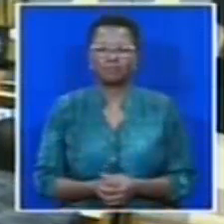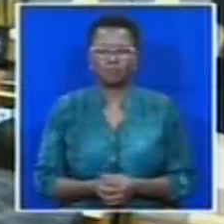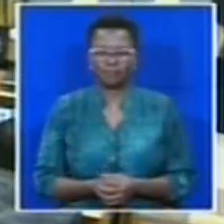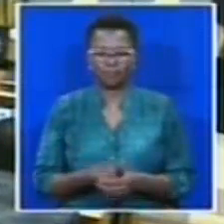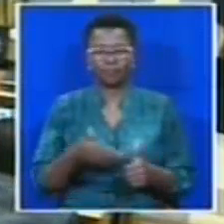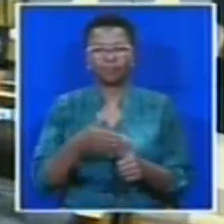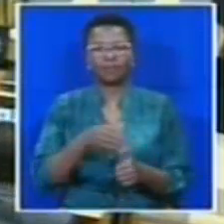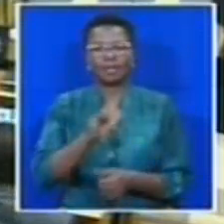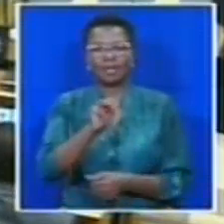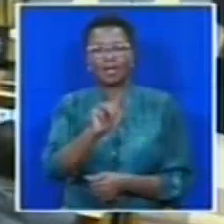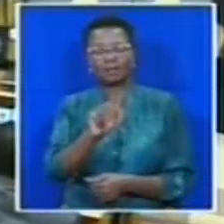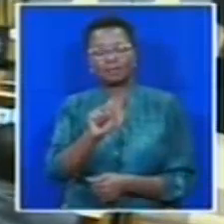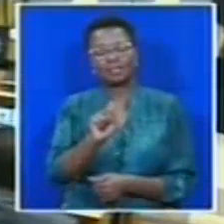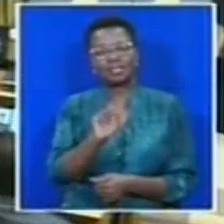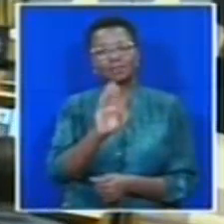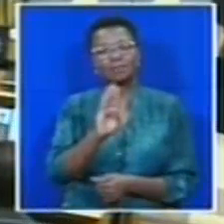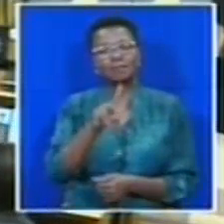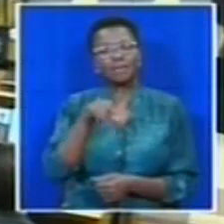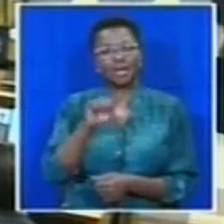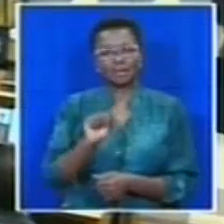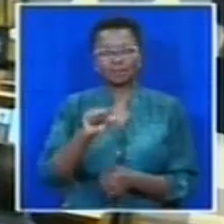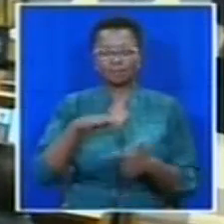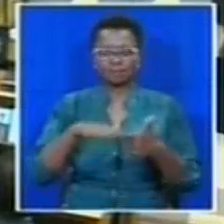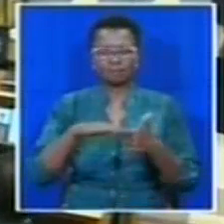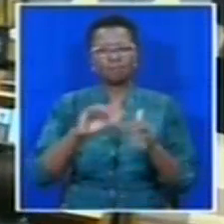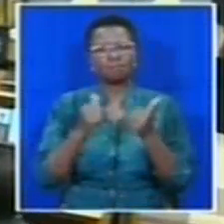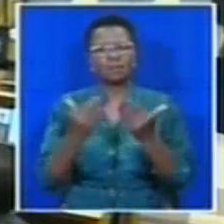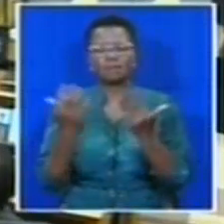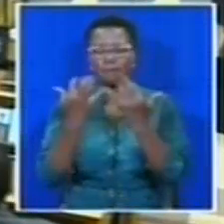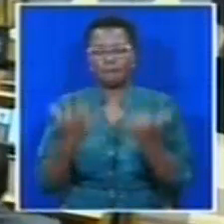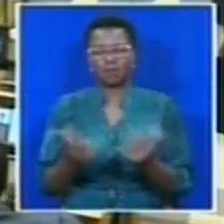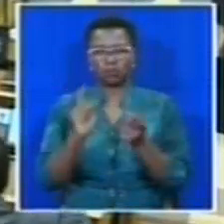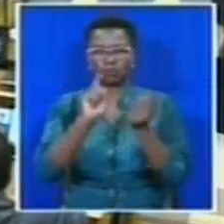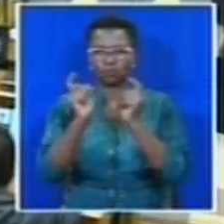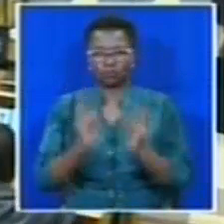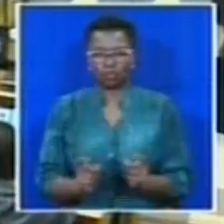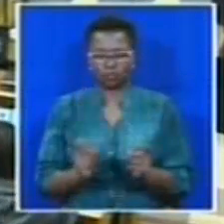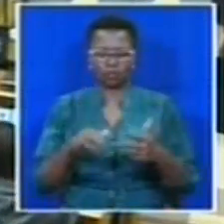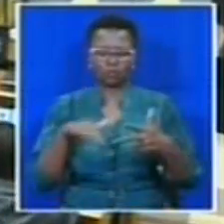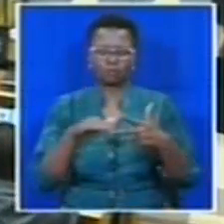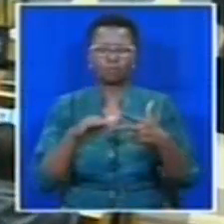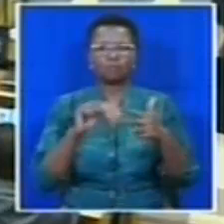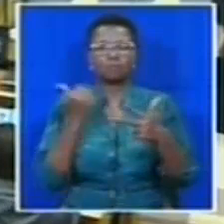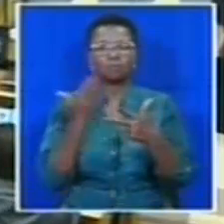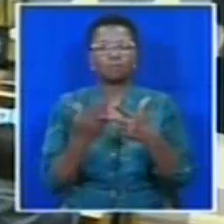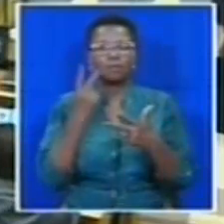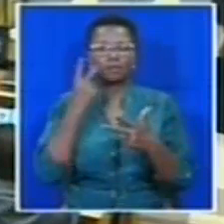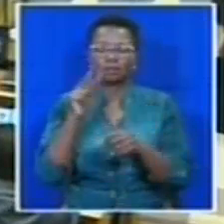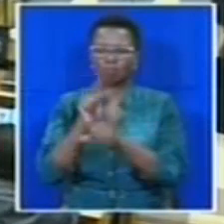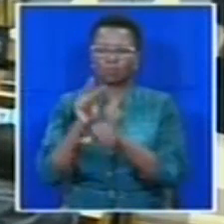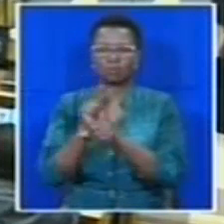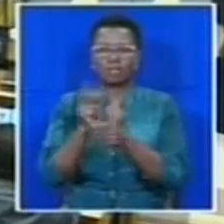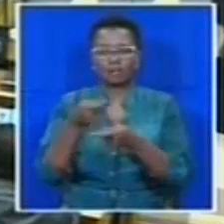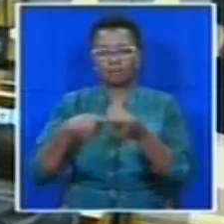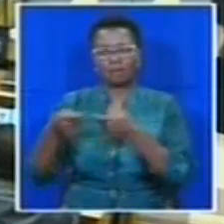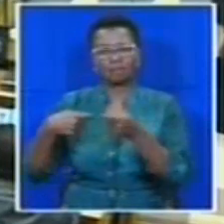Medium-term budget policy statement, introduction, adjustments, appropriation bill, introduction, rates and monetary amounts and